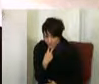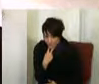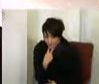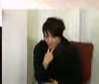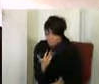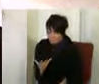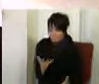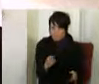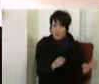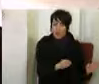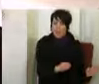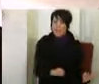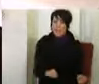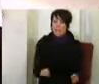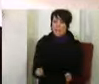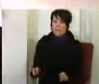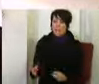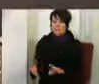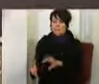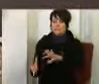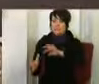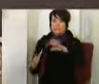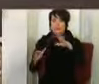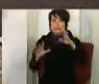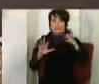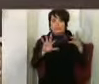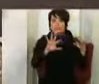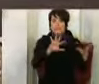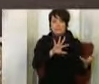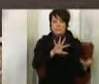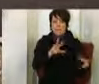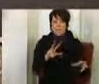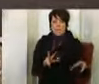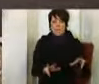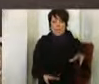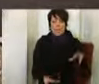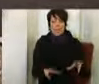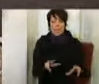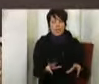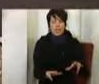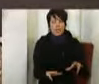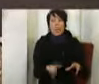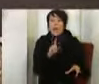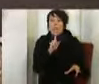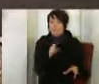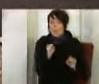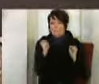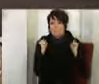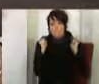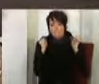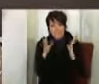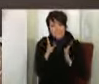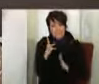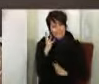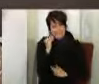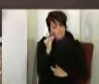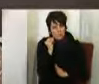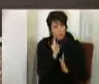if the arrangement is falling apart. I'm sure that there were many, many moments when Joseph had